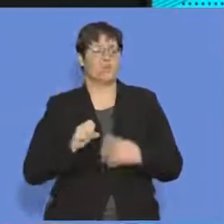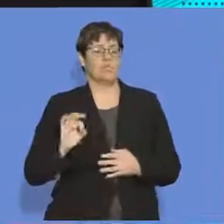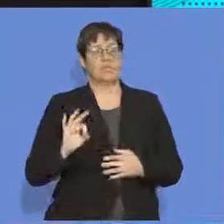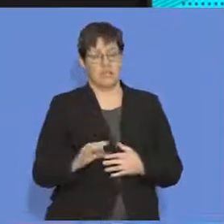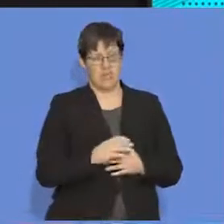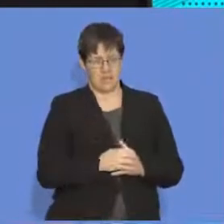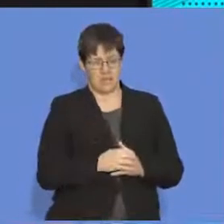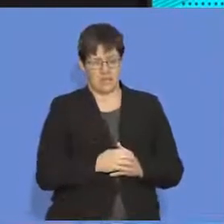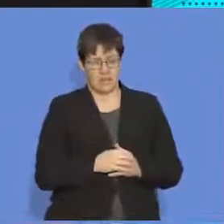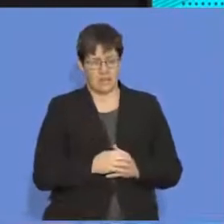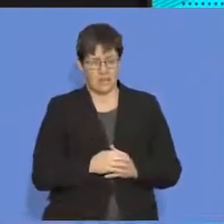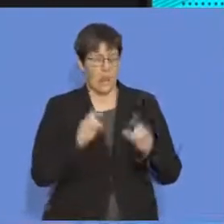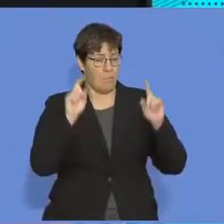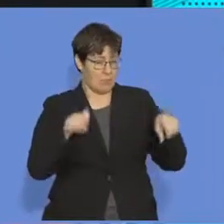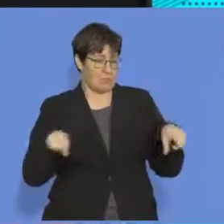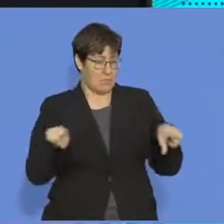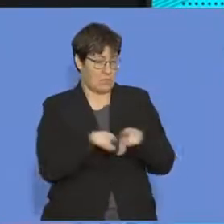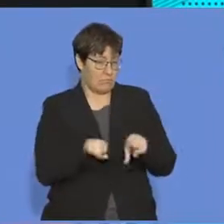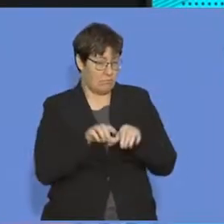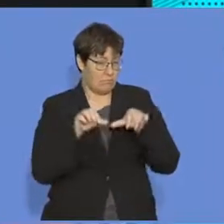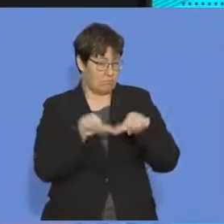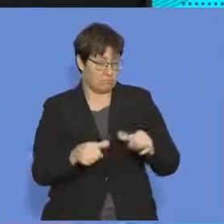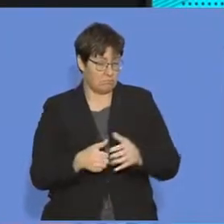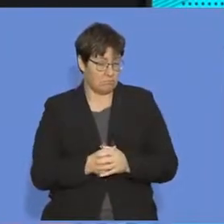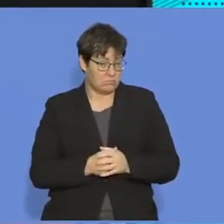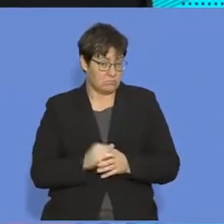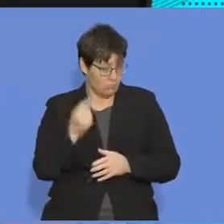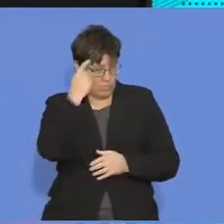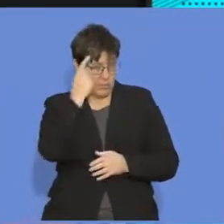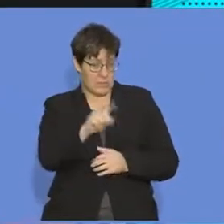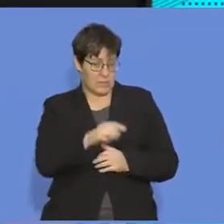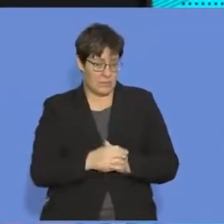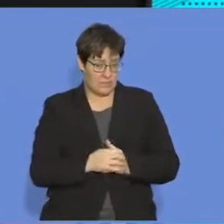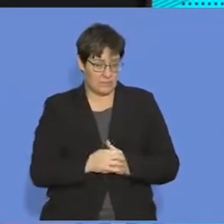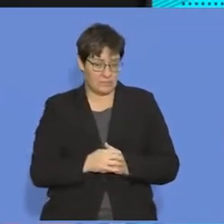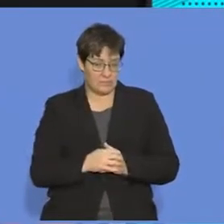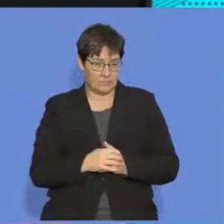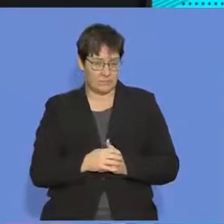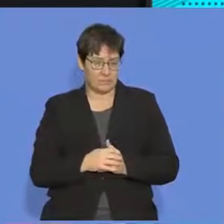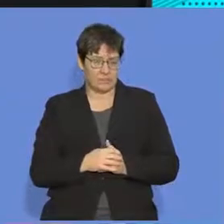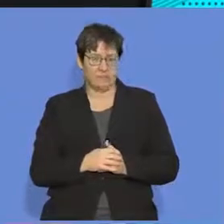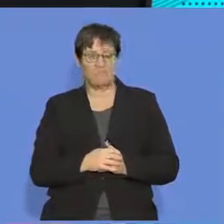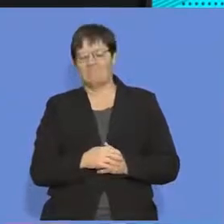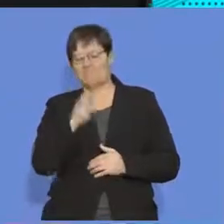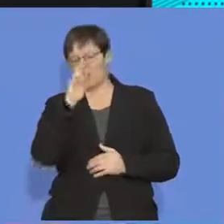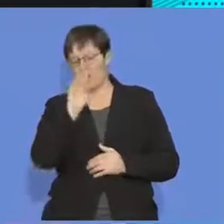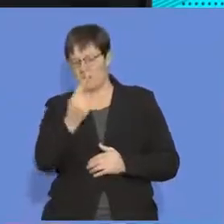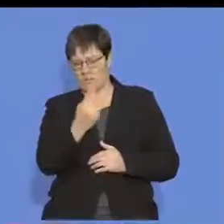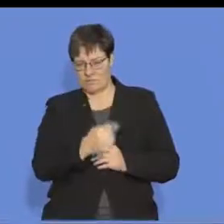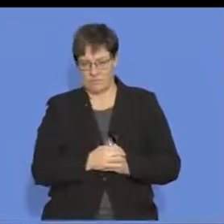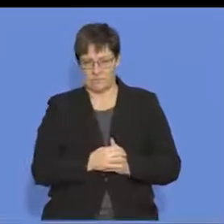Can we apply the same principle? What do you think? Okay, let's look at this